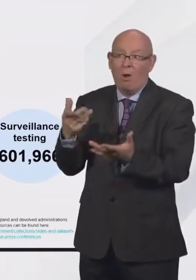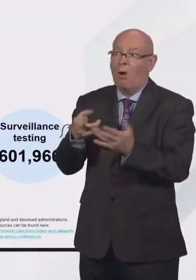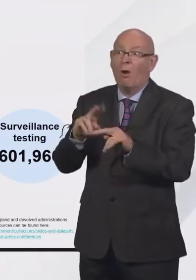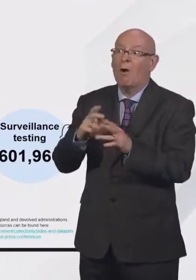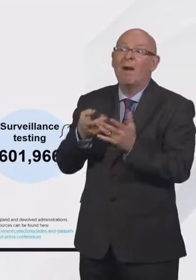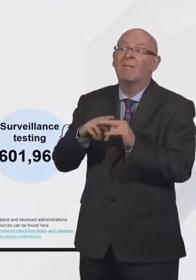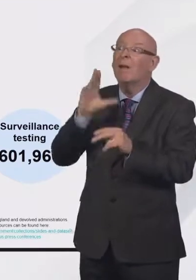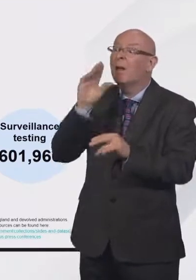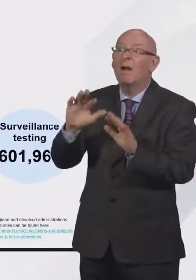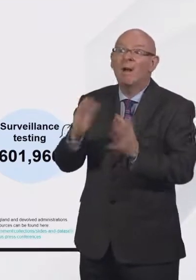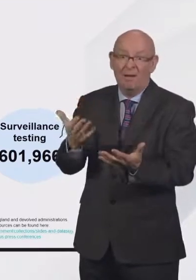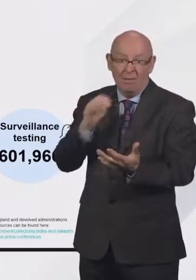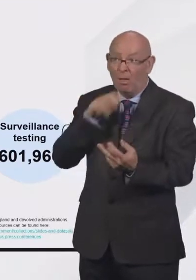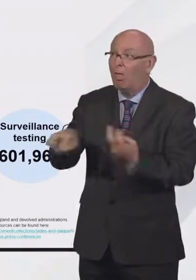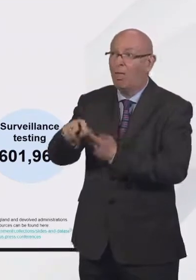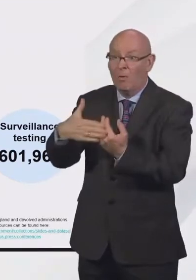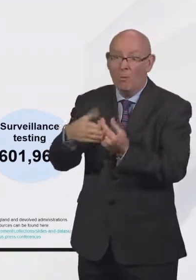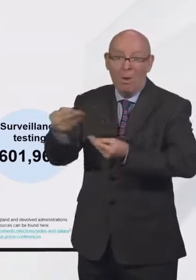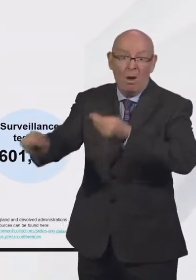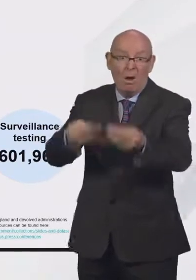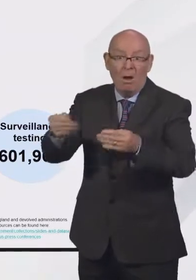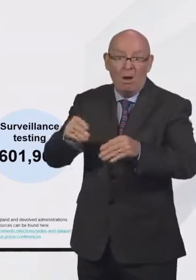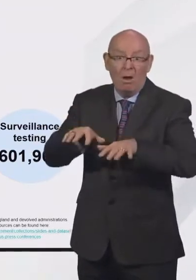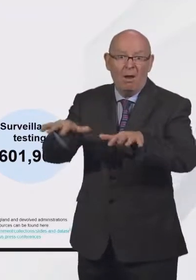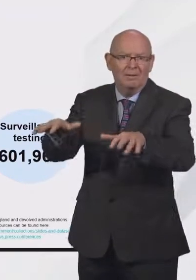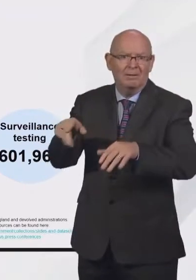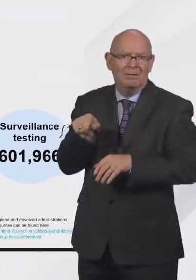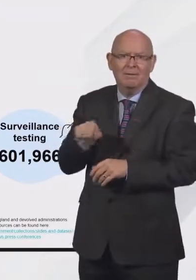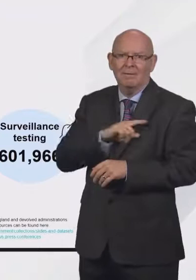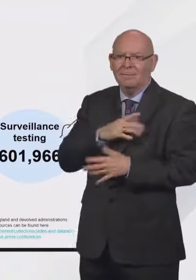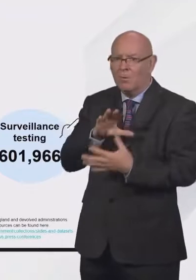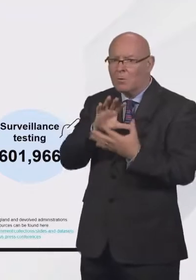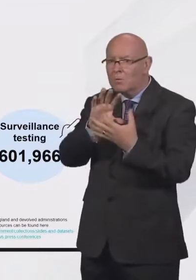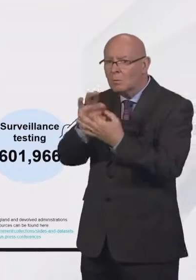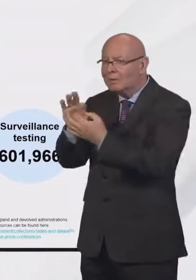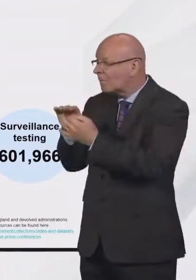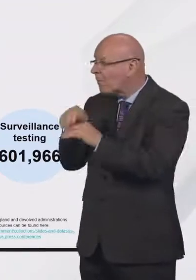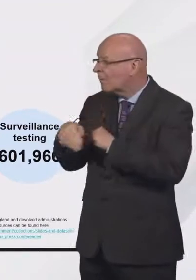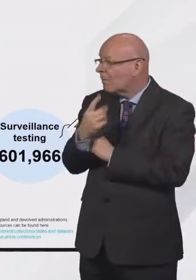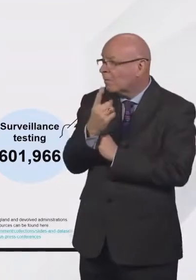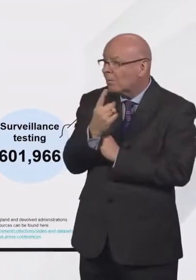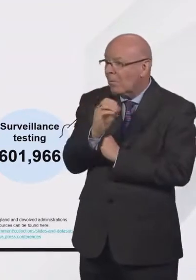UK requires, and this progress means we are satisfied that the fourth test